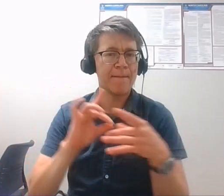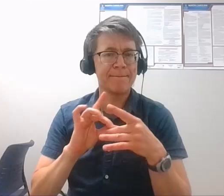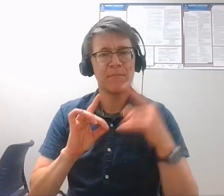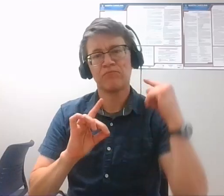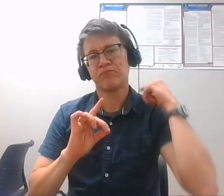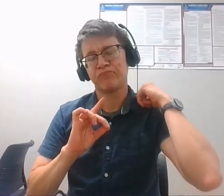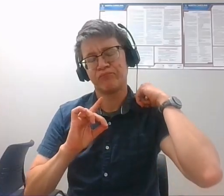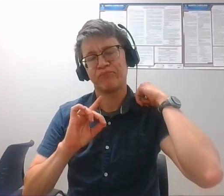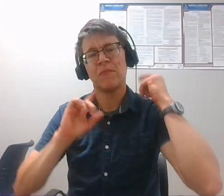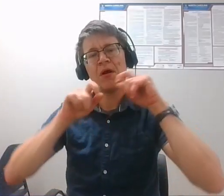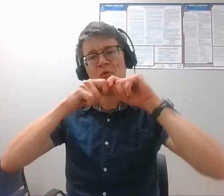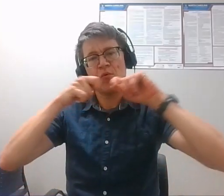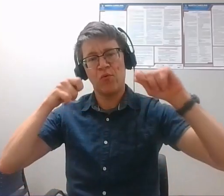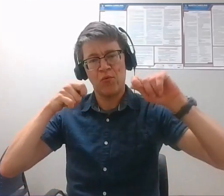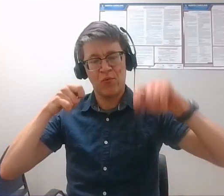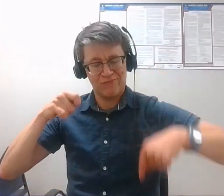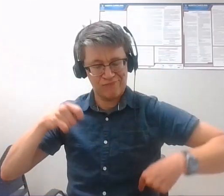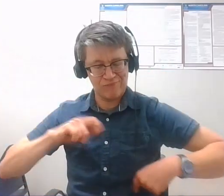a bow.